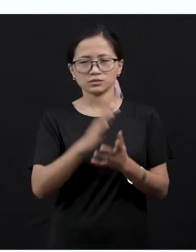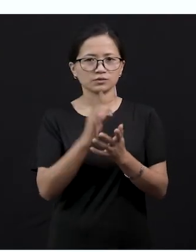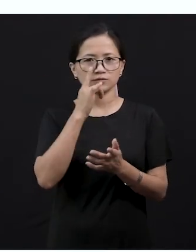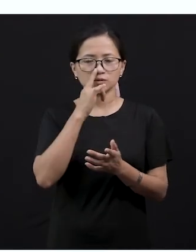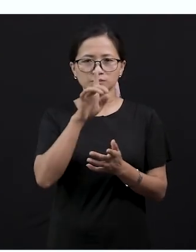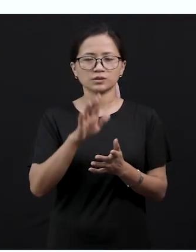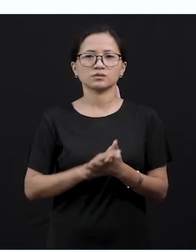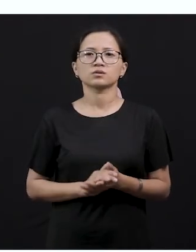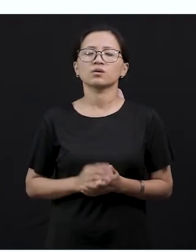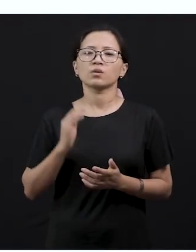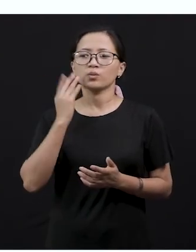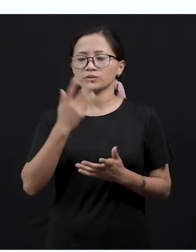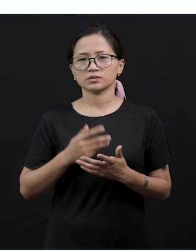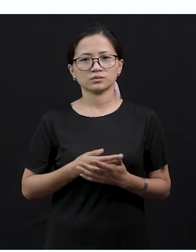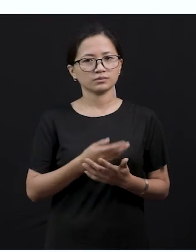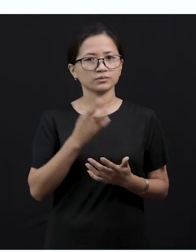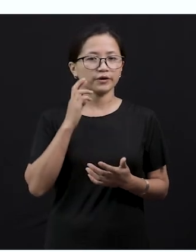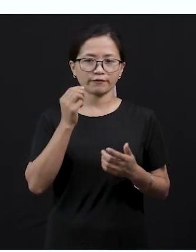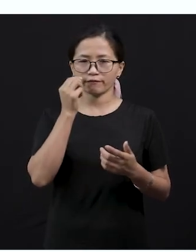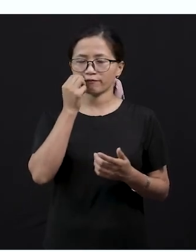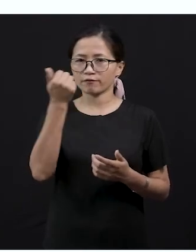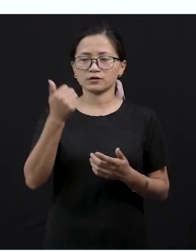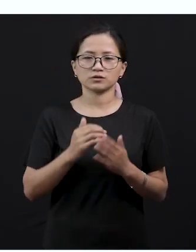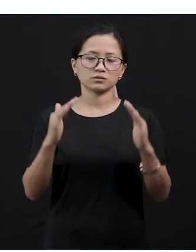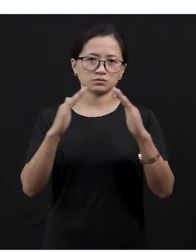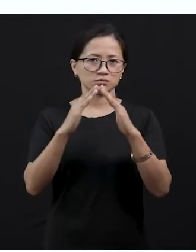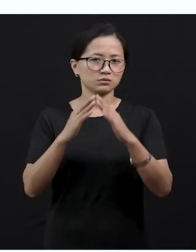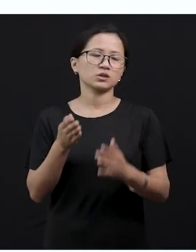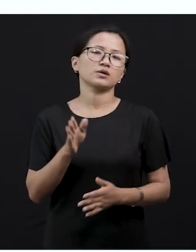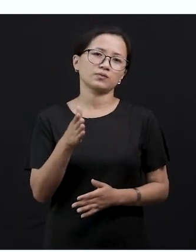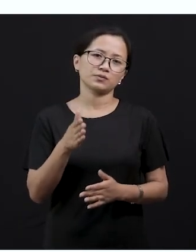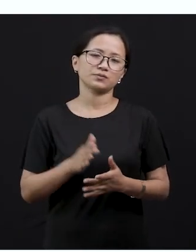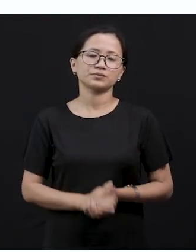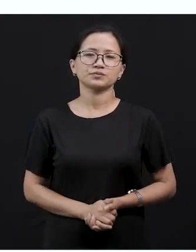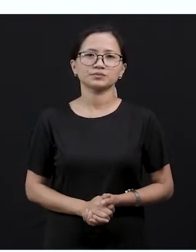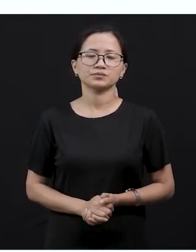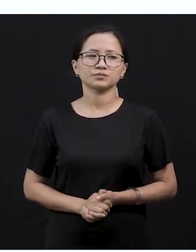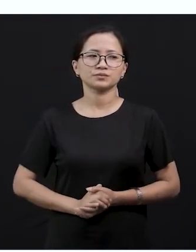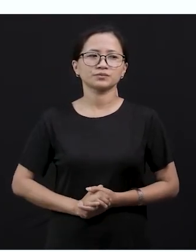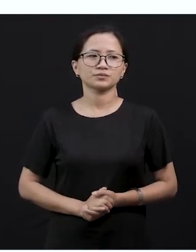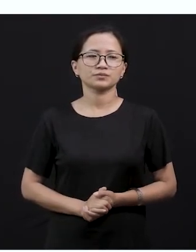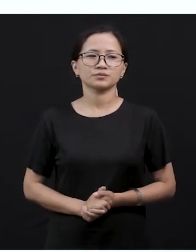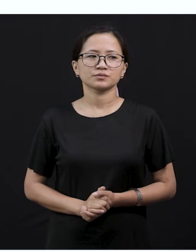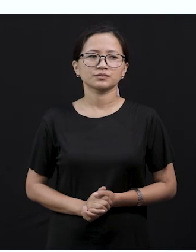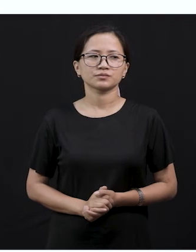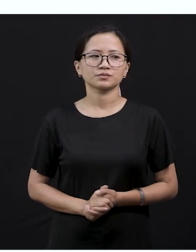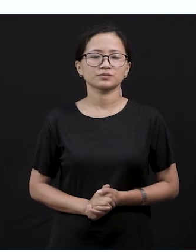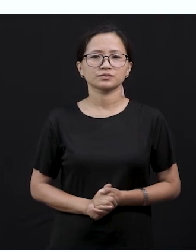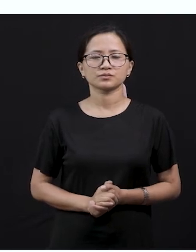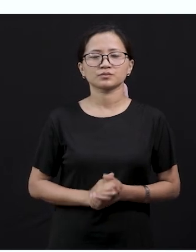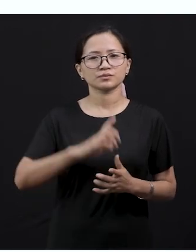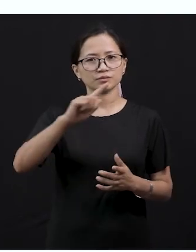while he is not at home, right? Joe said so in one part of the story. So, it is Joe, okay?